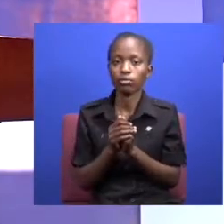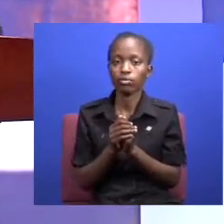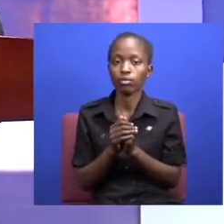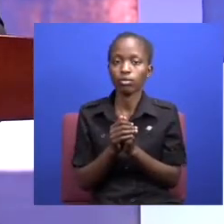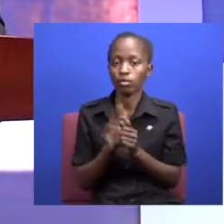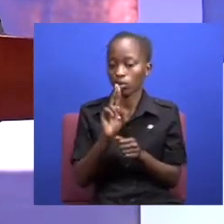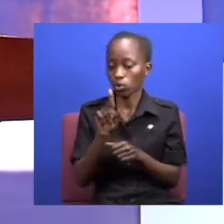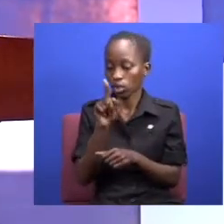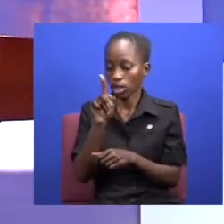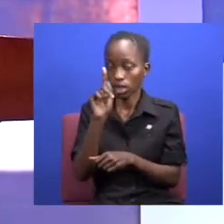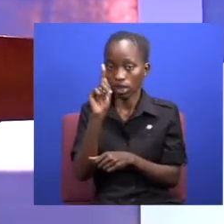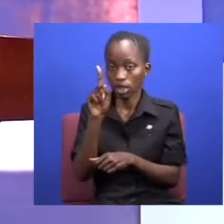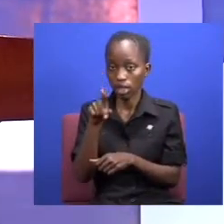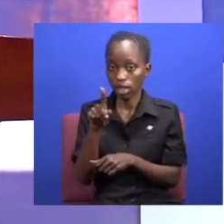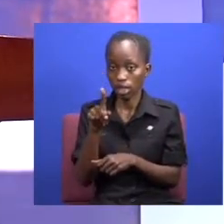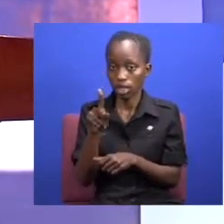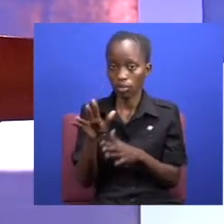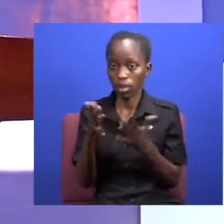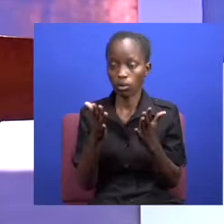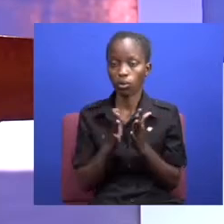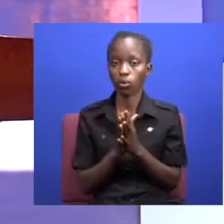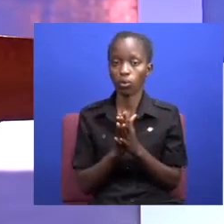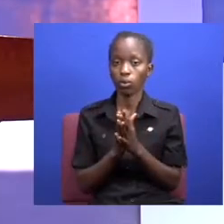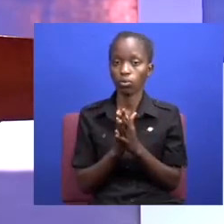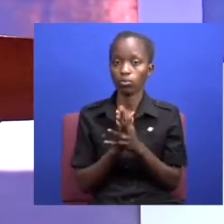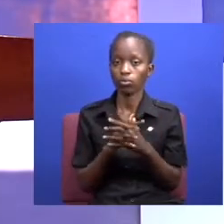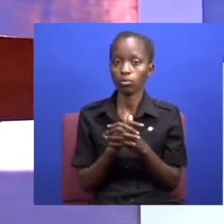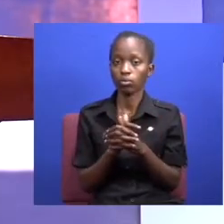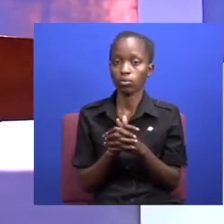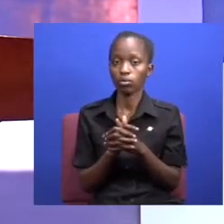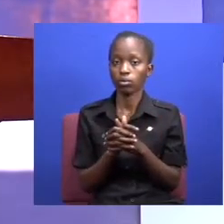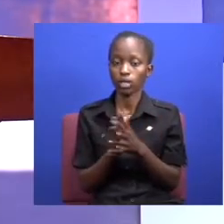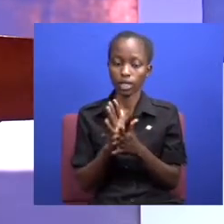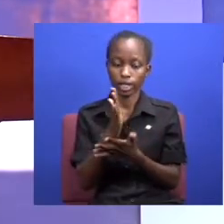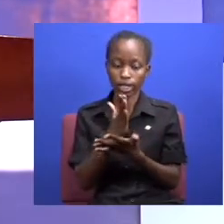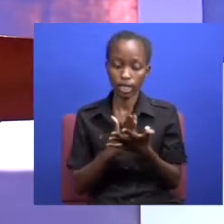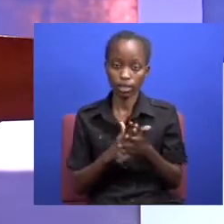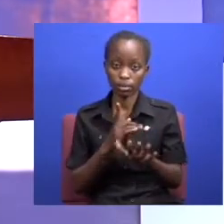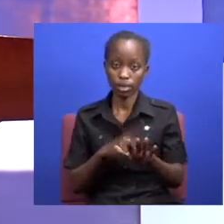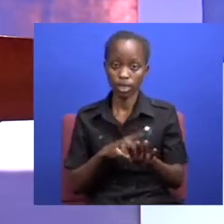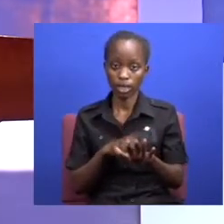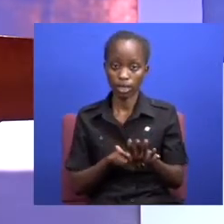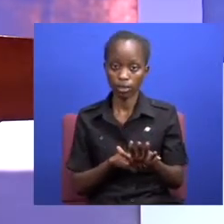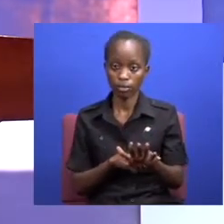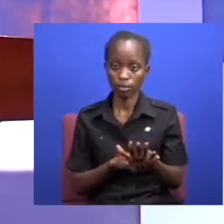And I use this mapping application in this way. You see, sometimes